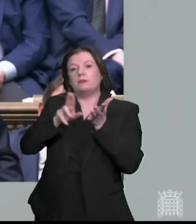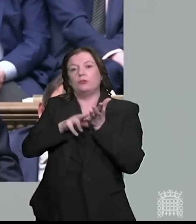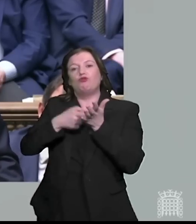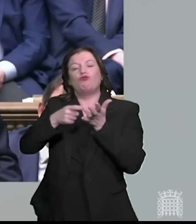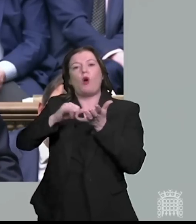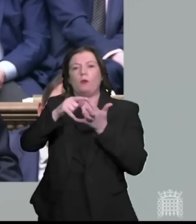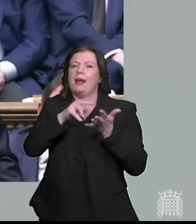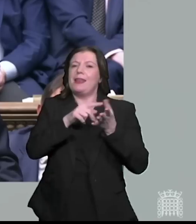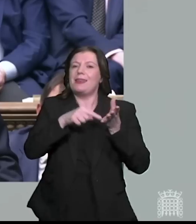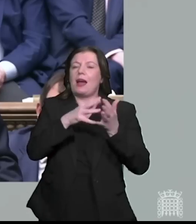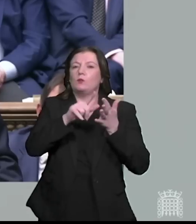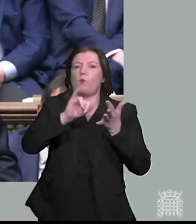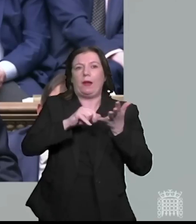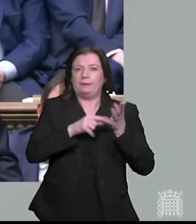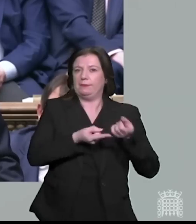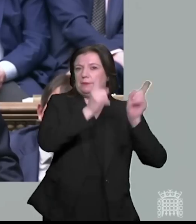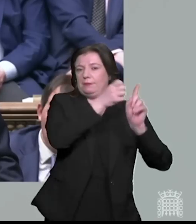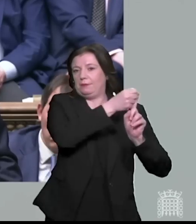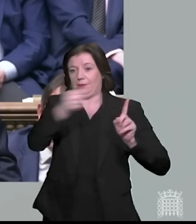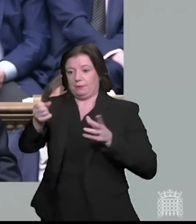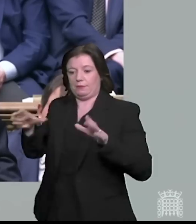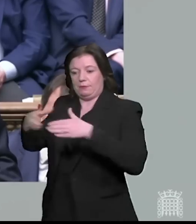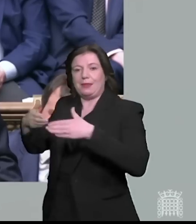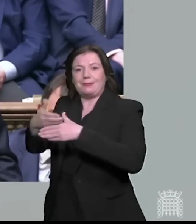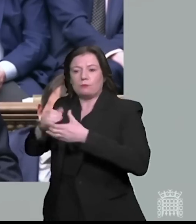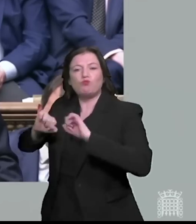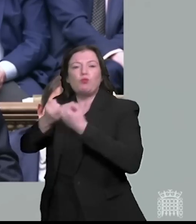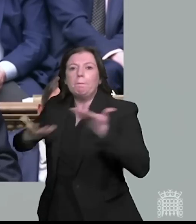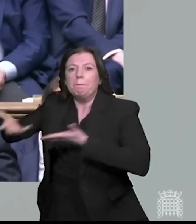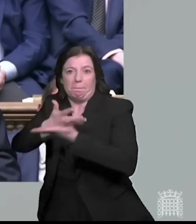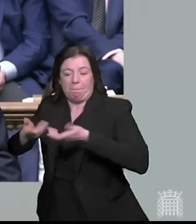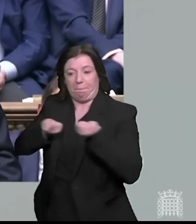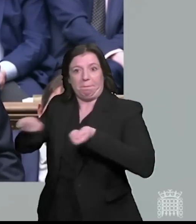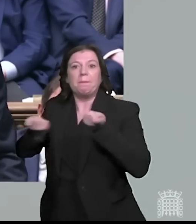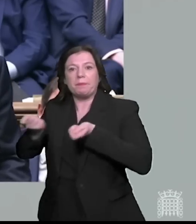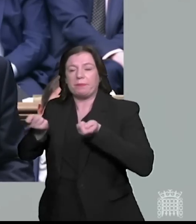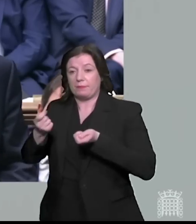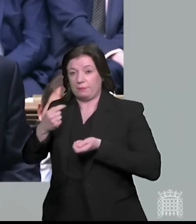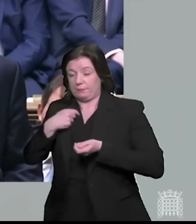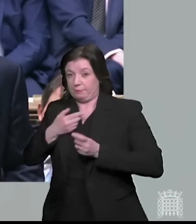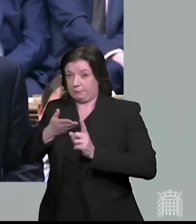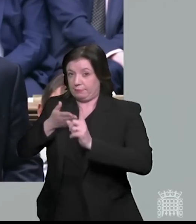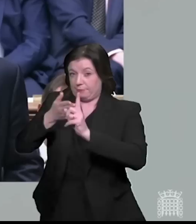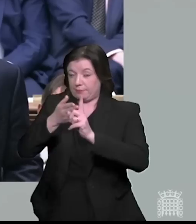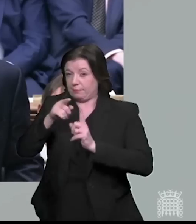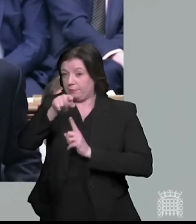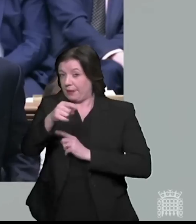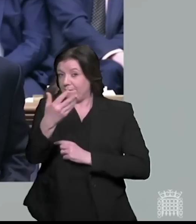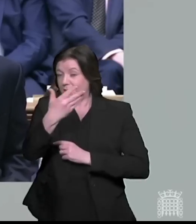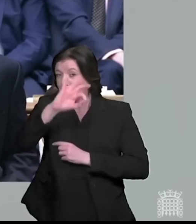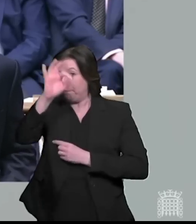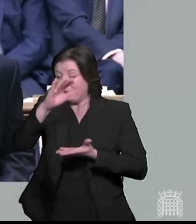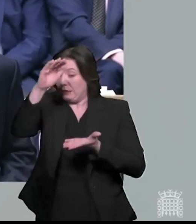NatWest, to co-chair our National Energy Efficiency Task Force and help deliver our national ambition to reduce energy use by